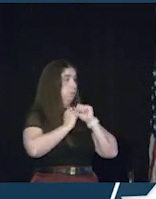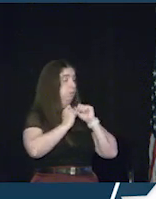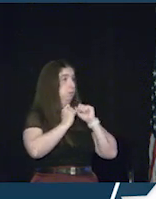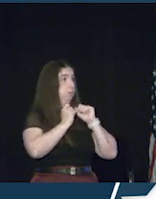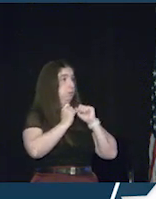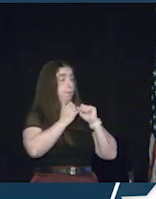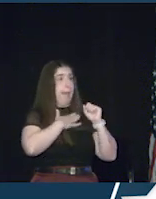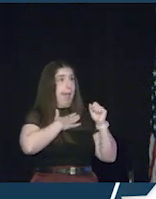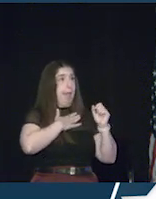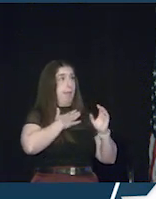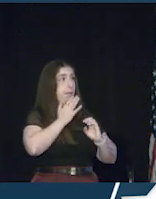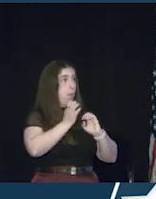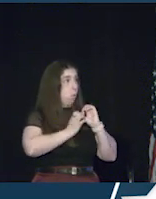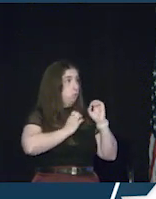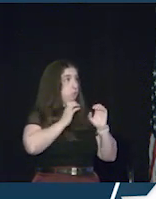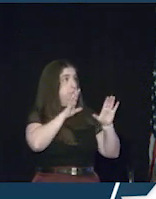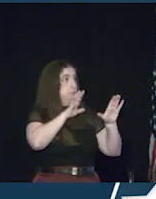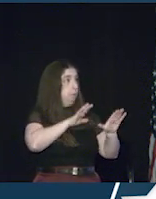my emotions.